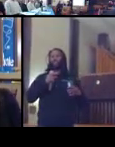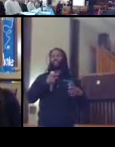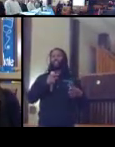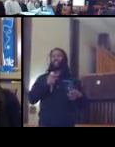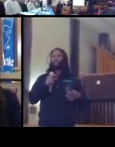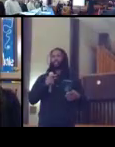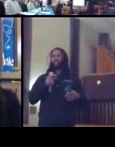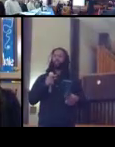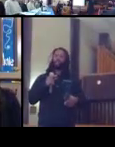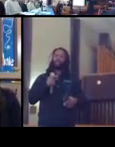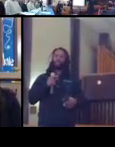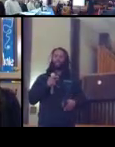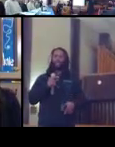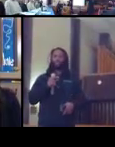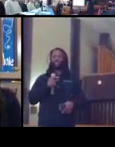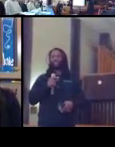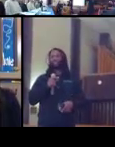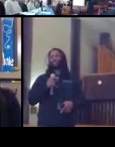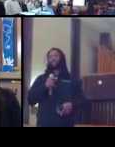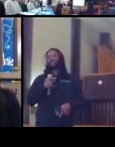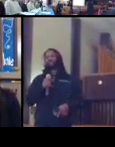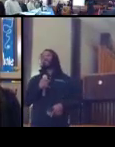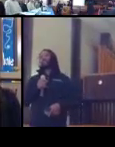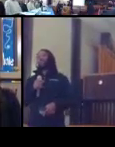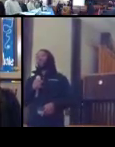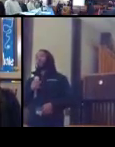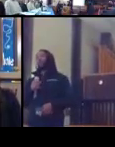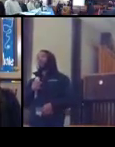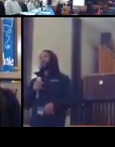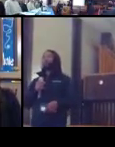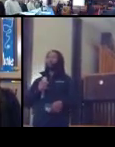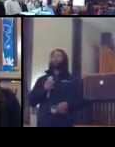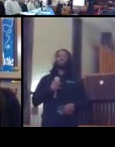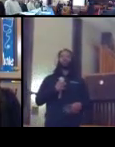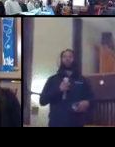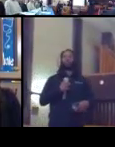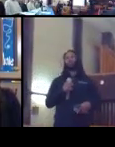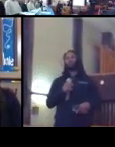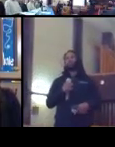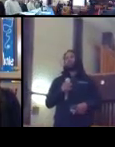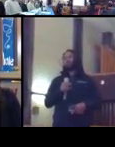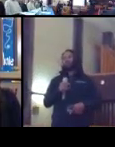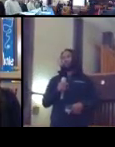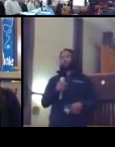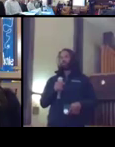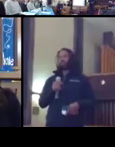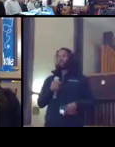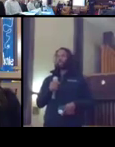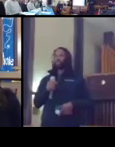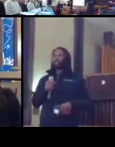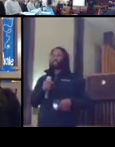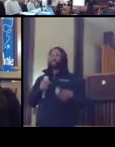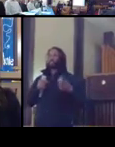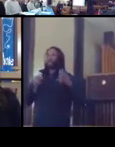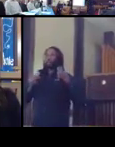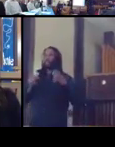and knowing the history. It's important that we know our history because I didn't know my history, who I was and where I come from. So preserving